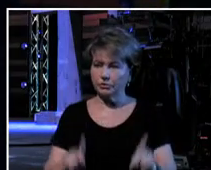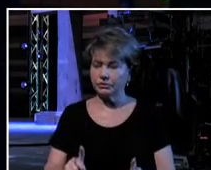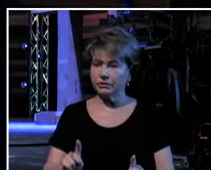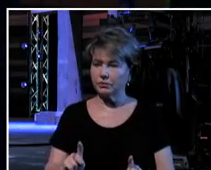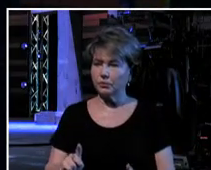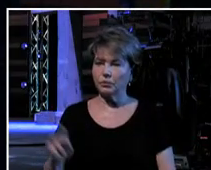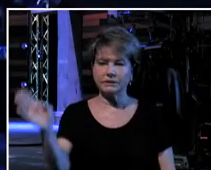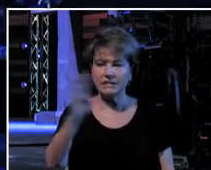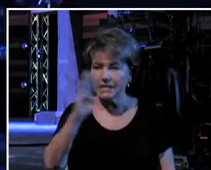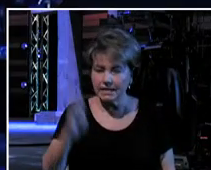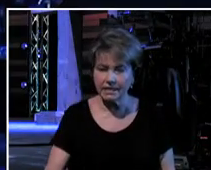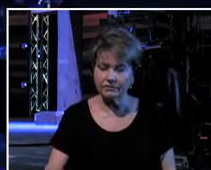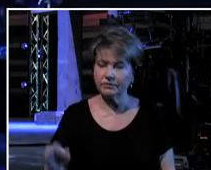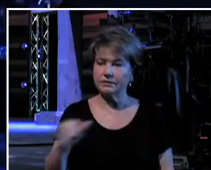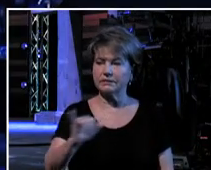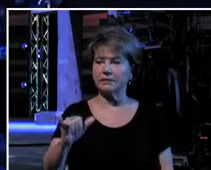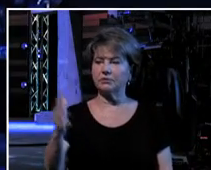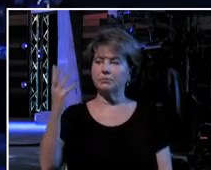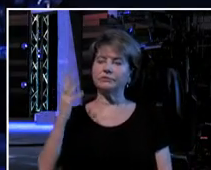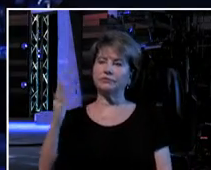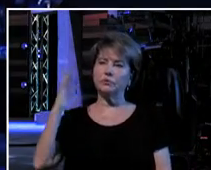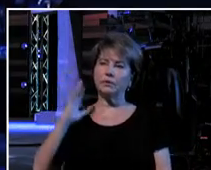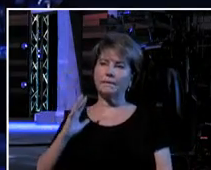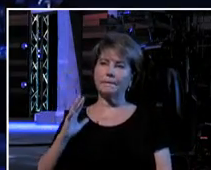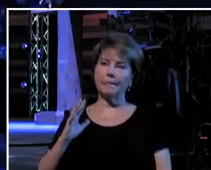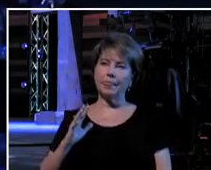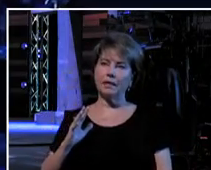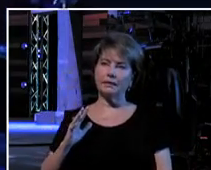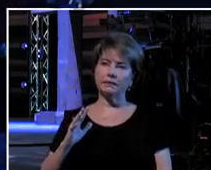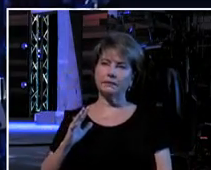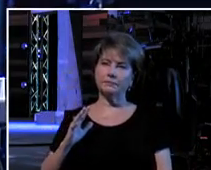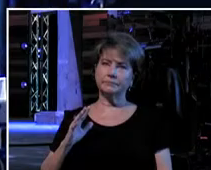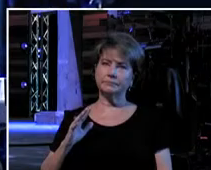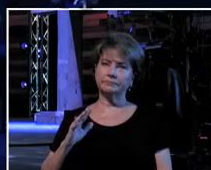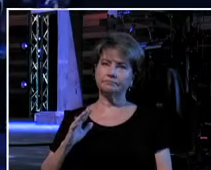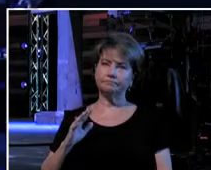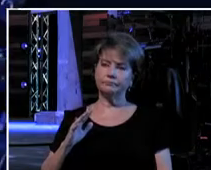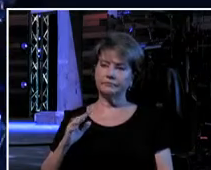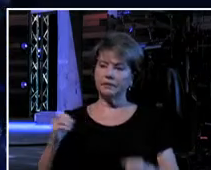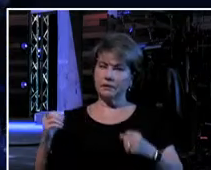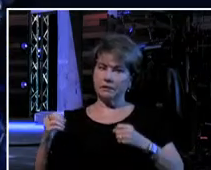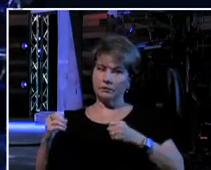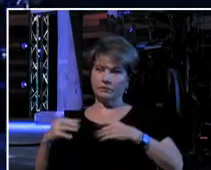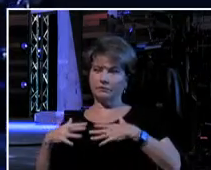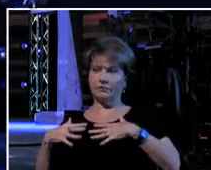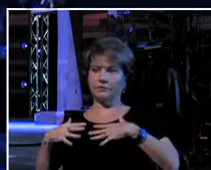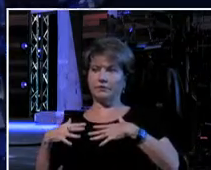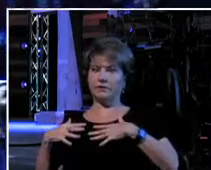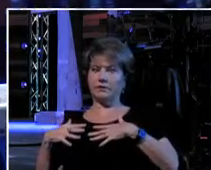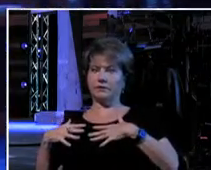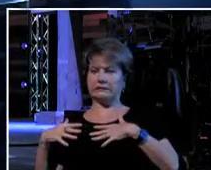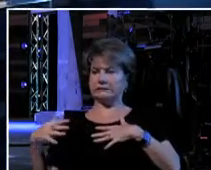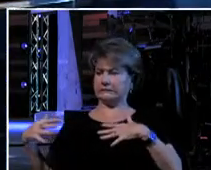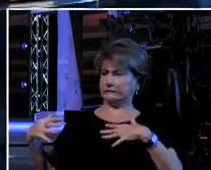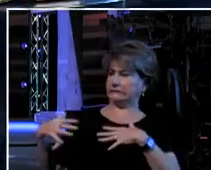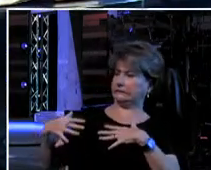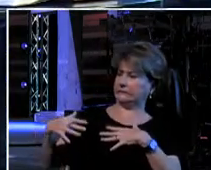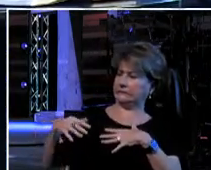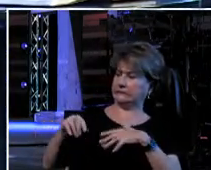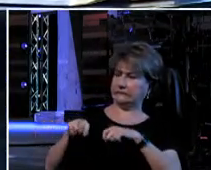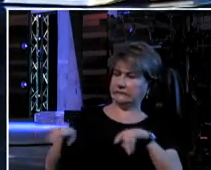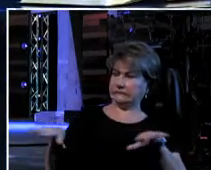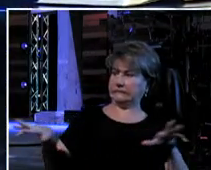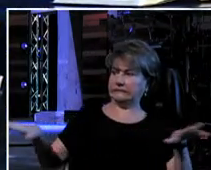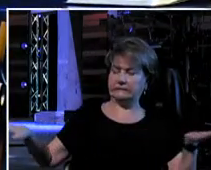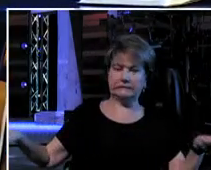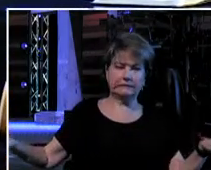never-be-the-same moment, where they went from fear and being scared and being scattered all